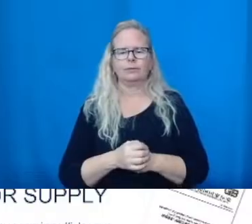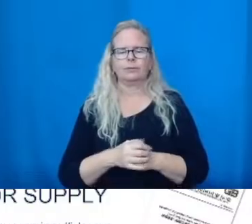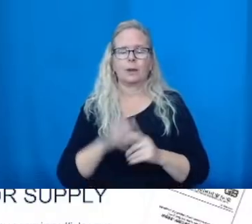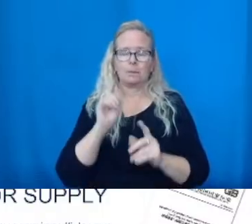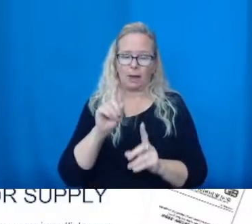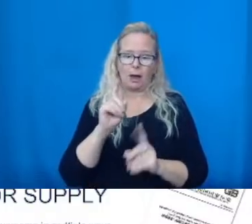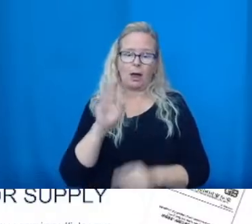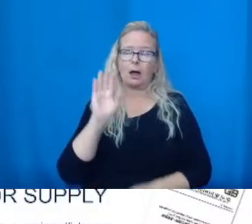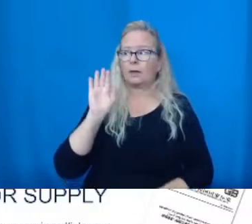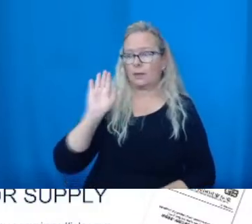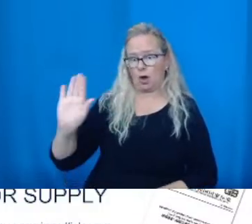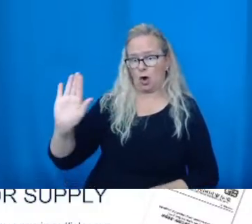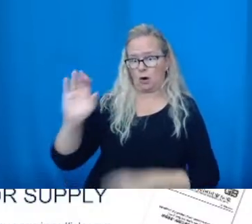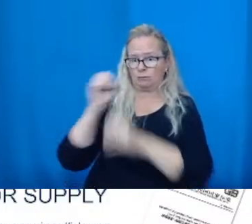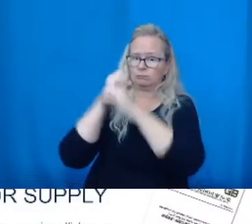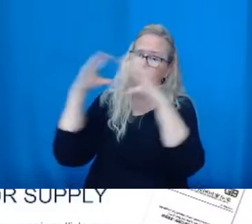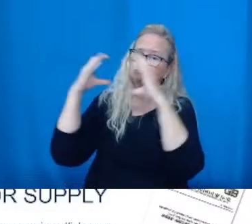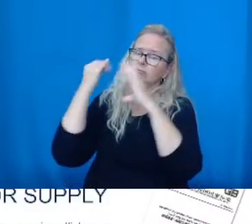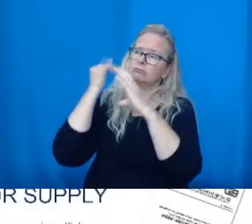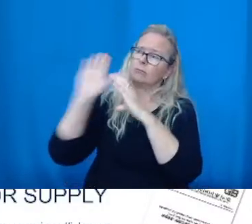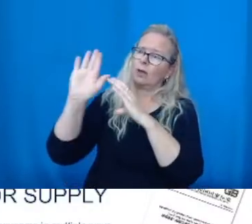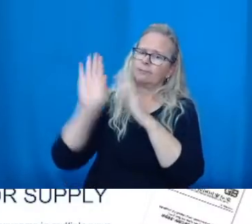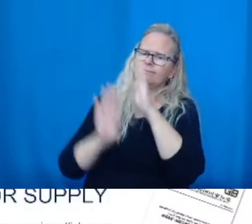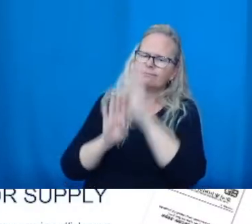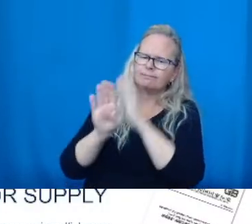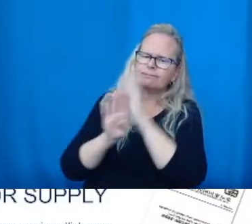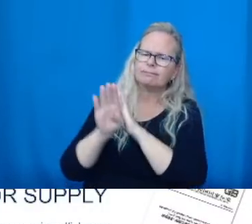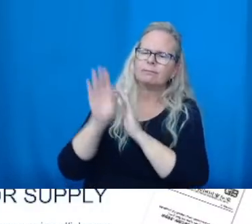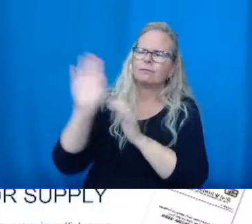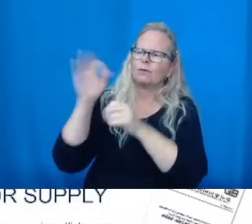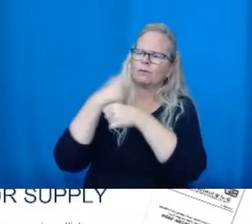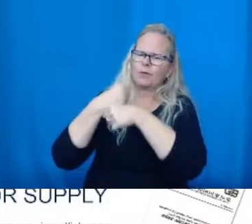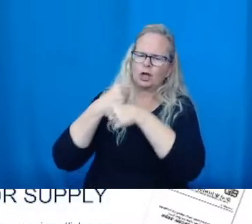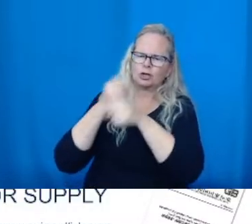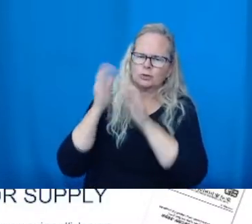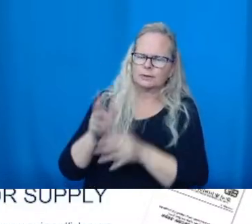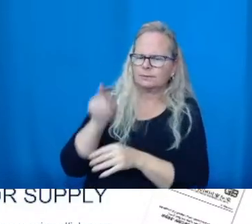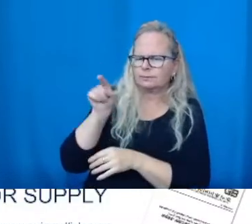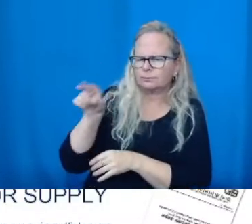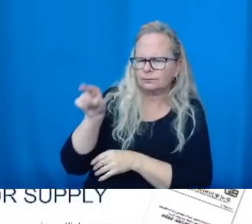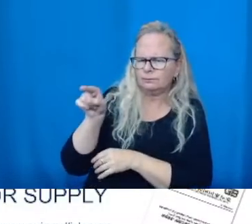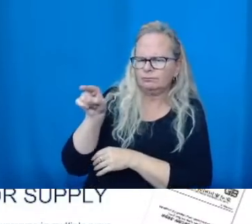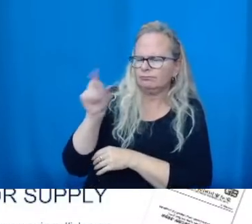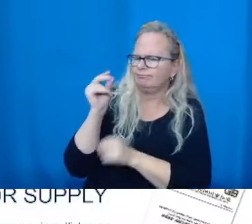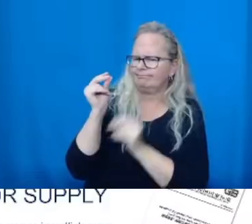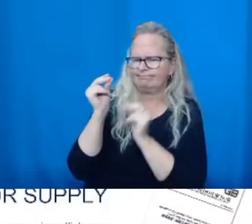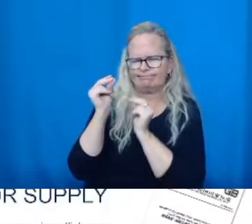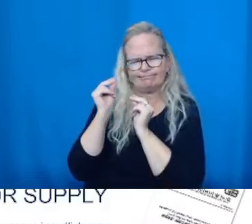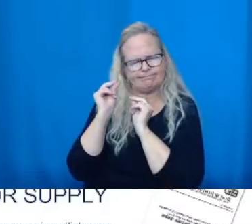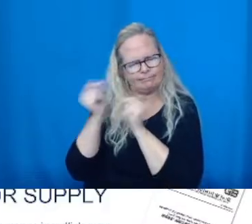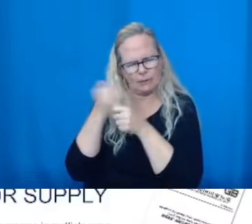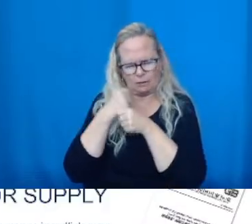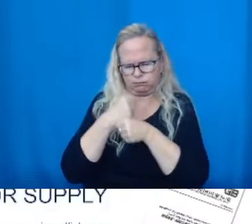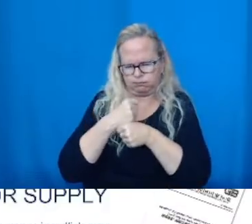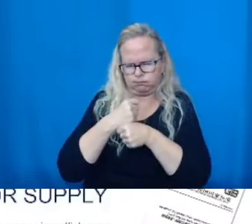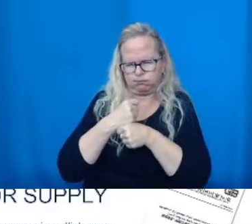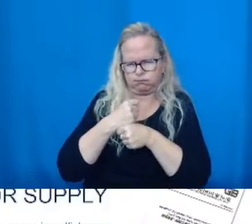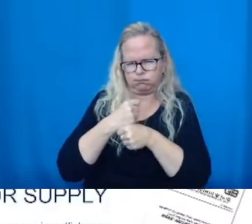to have the ability rapidly to have their products deployed into the necessary places in